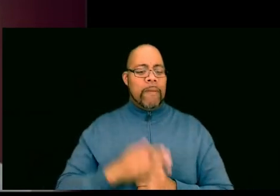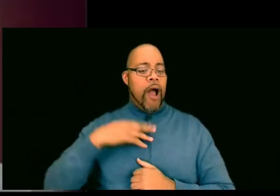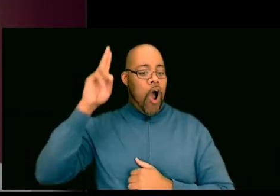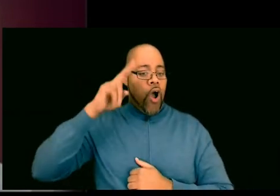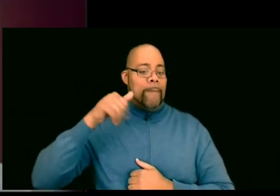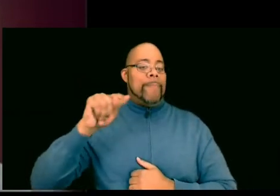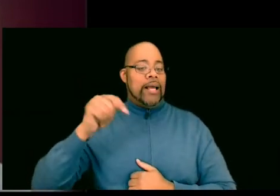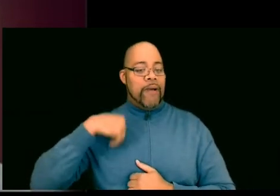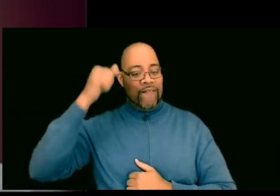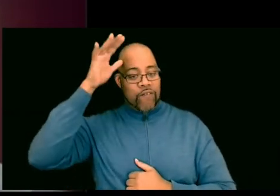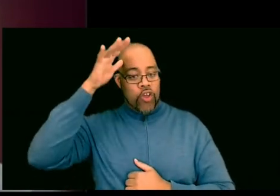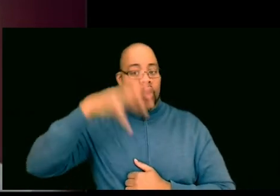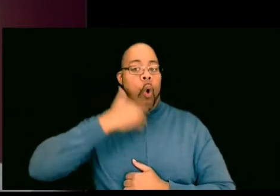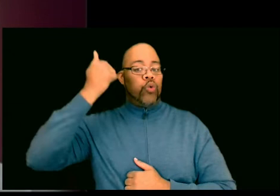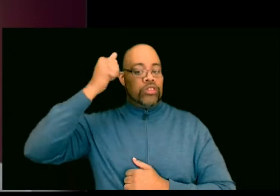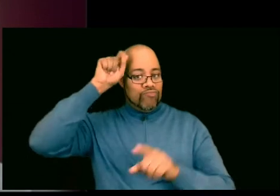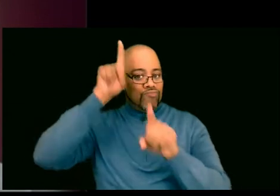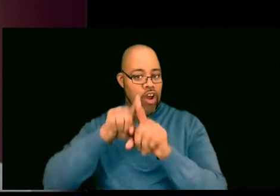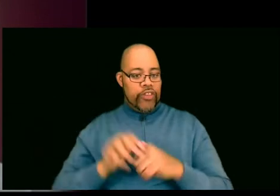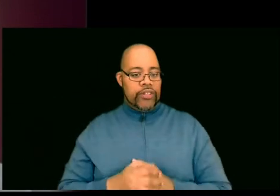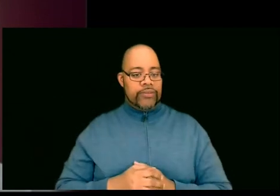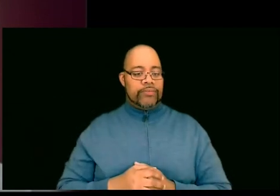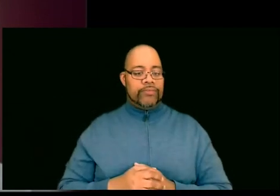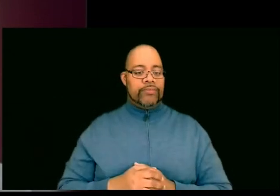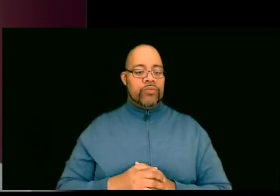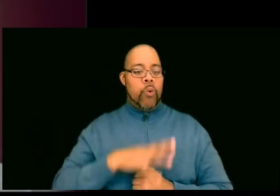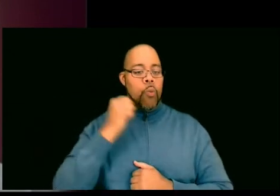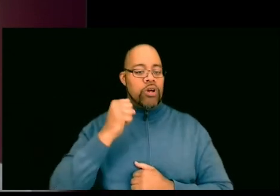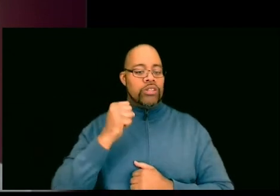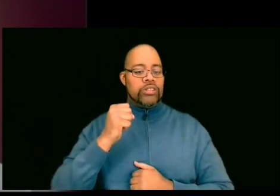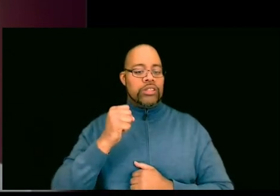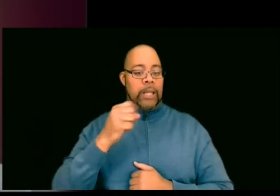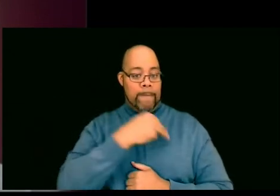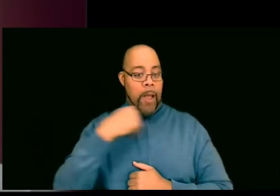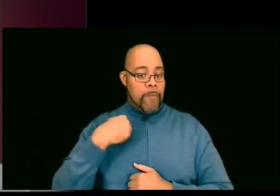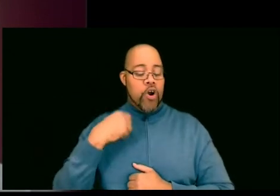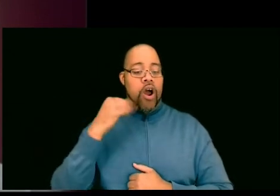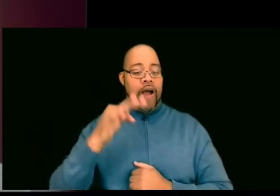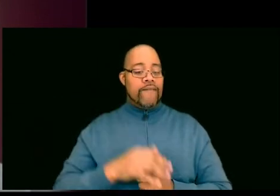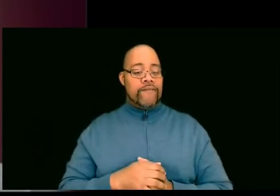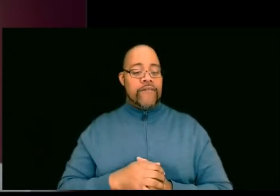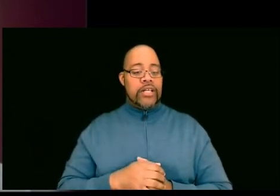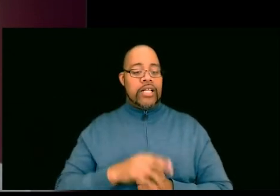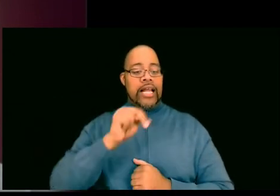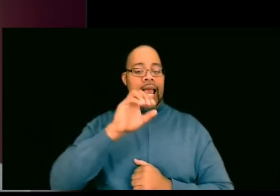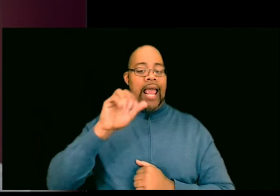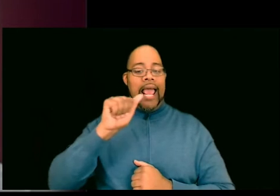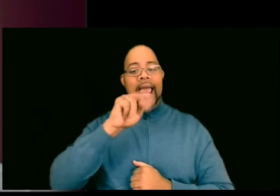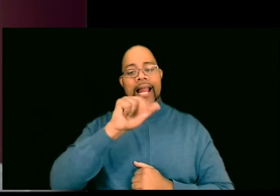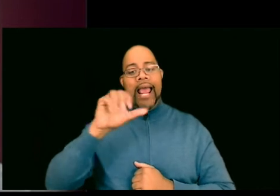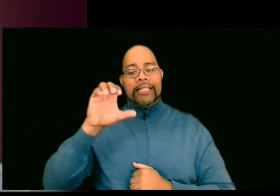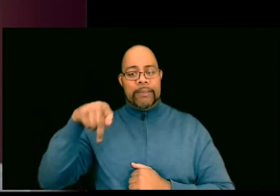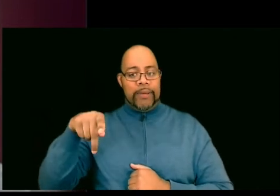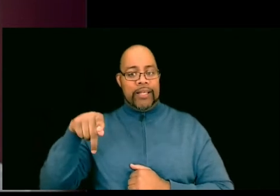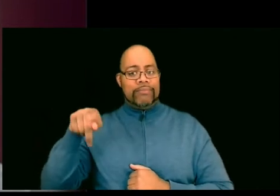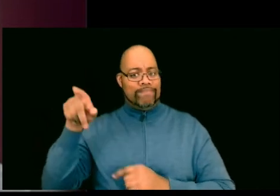My Uncle Pat, my father's oldest brother, was a starch member of the